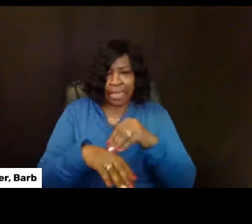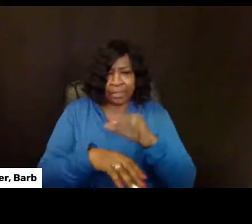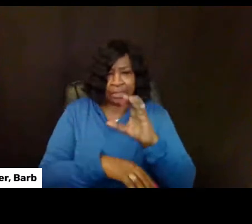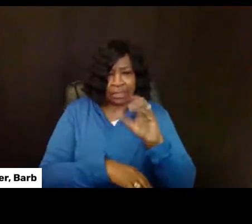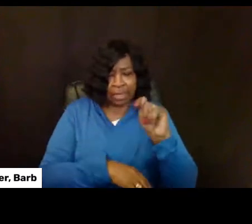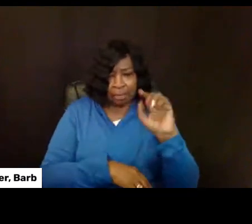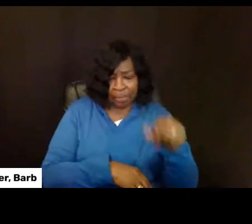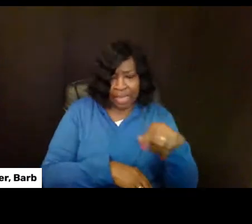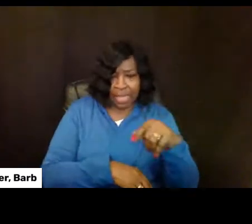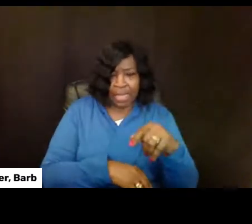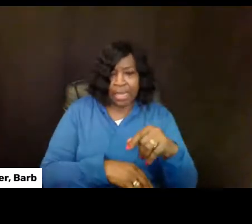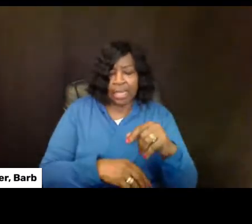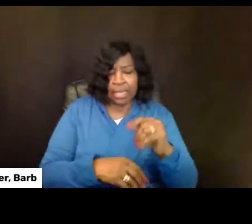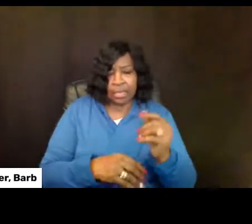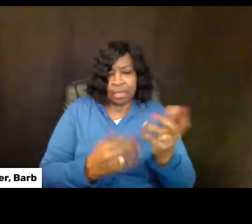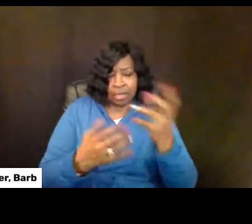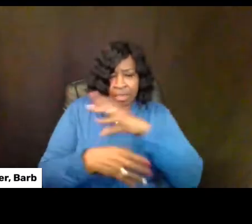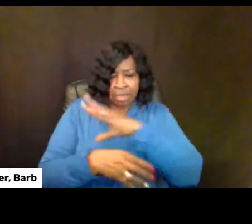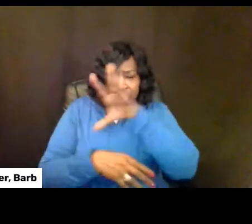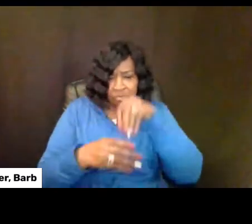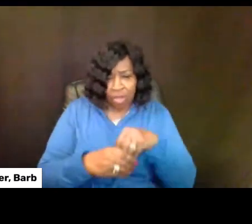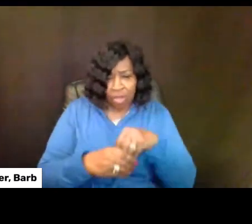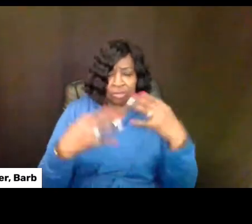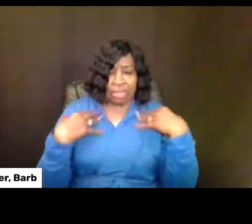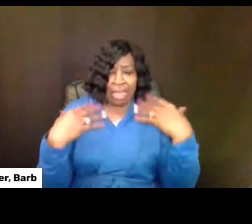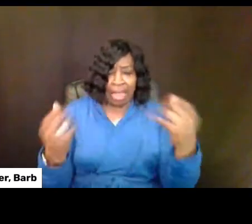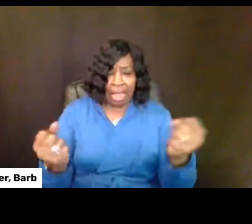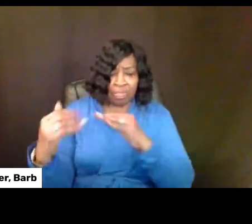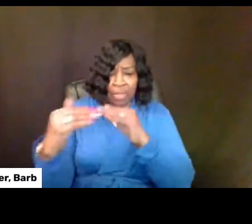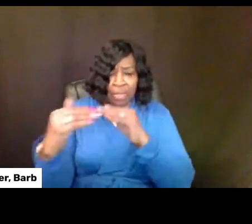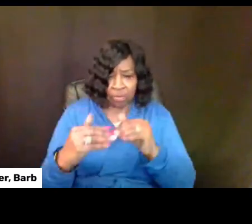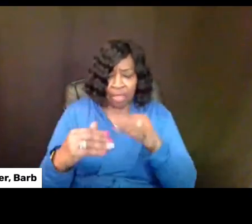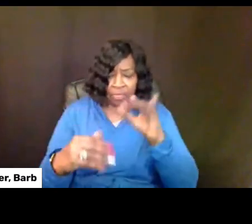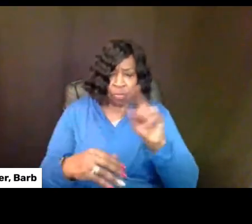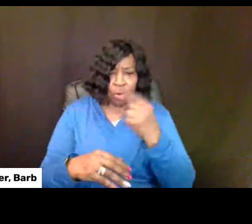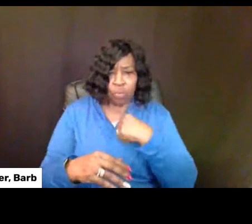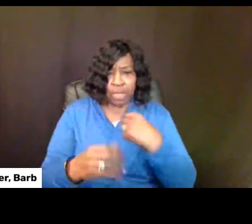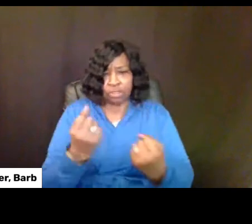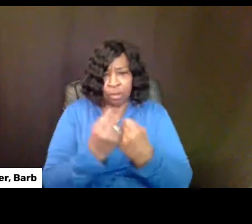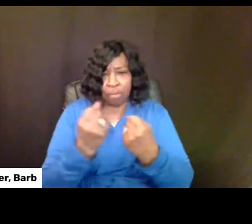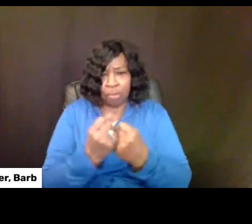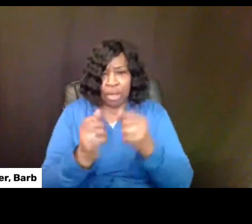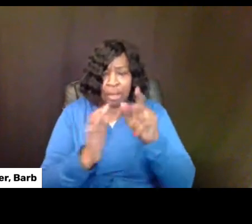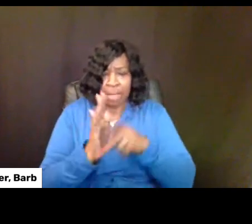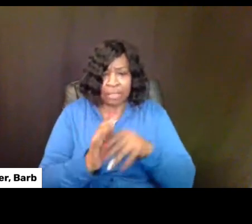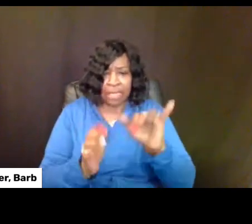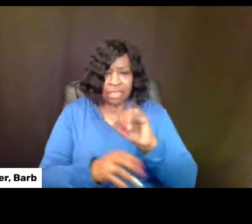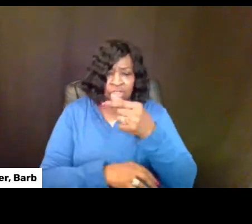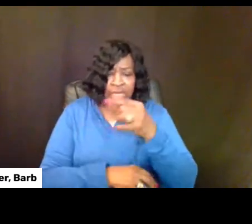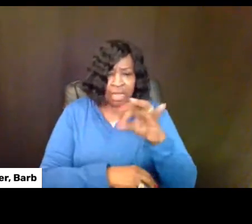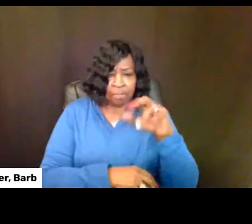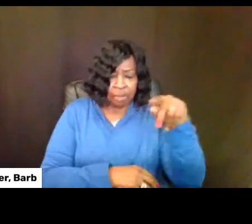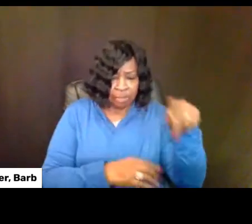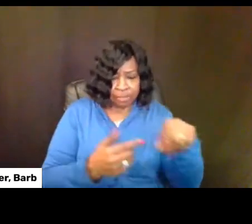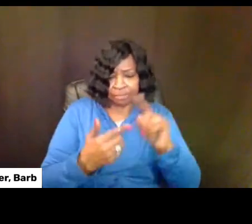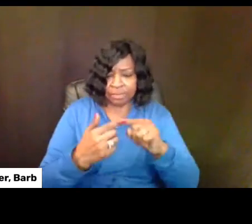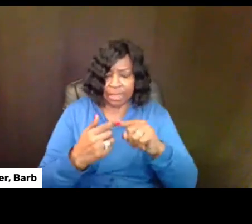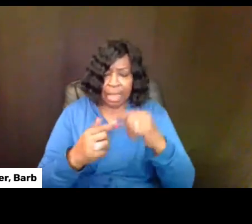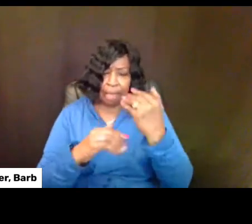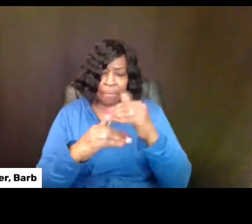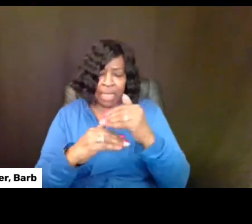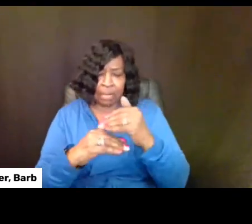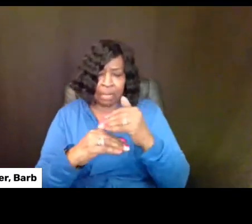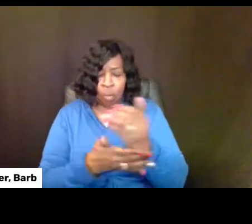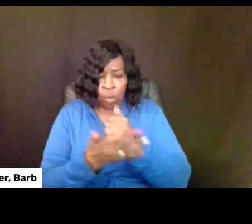health equity, and that's whether we're supporting policies like GFPP, supporting policies like minimum wage and earned sick